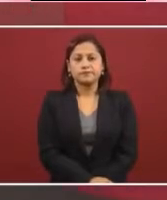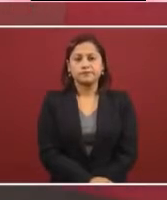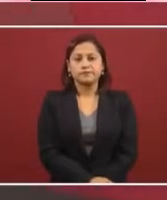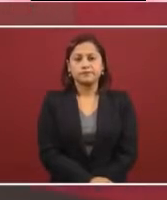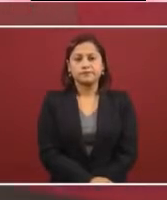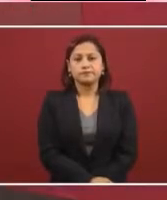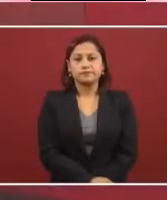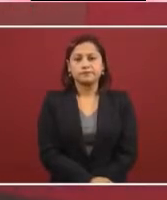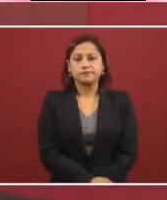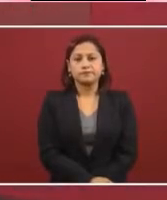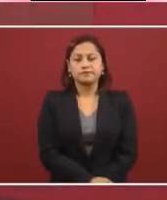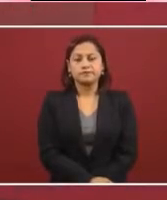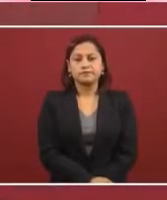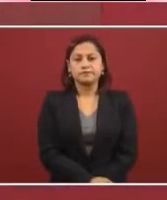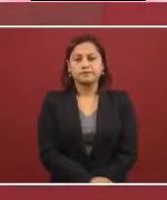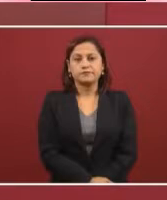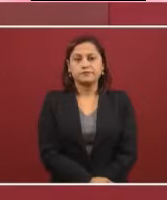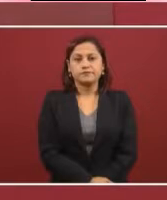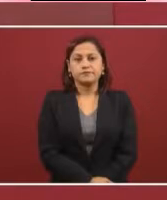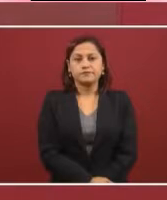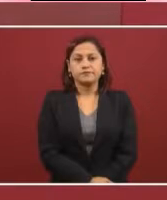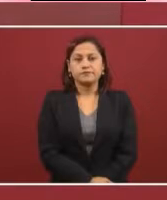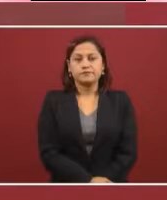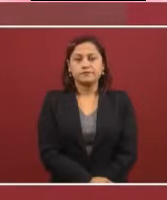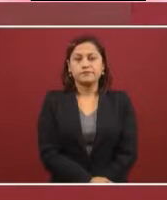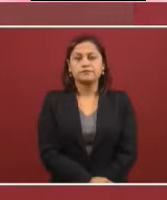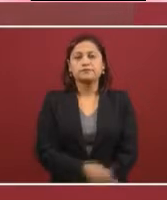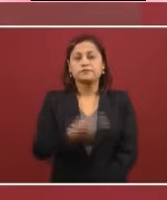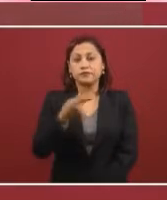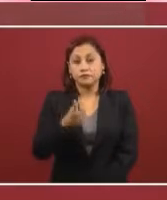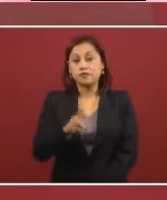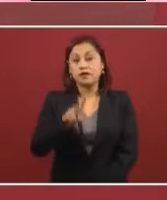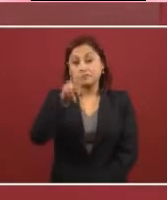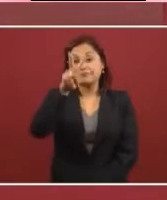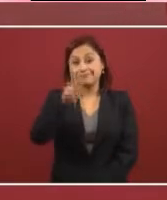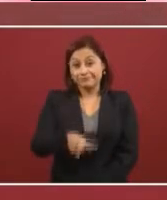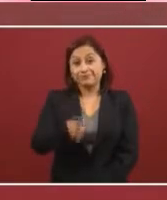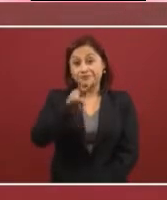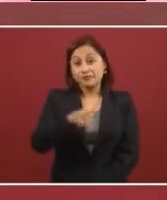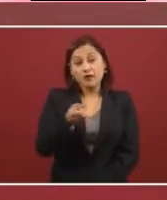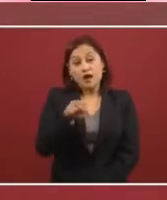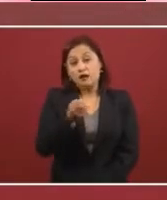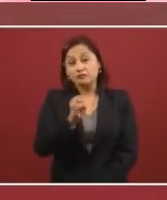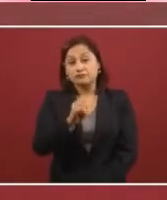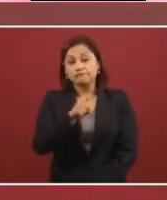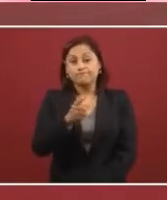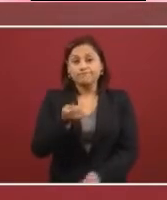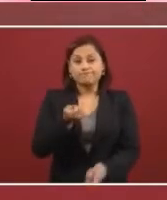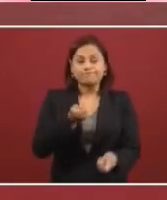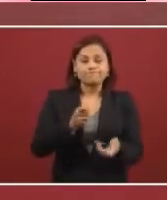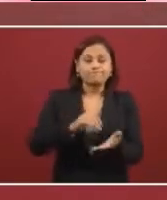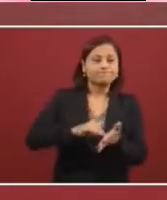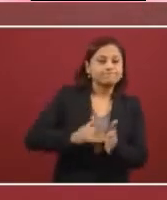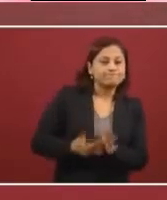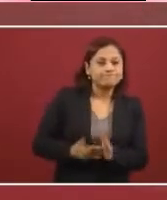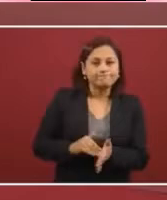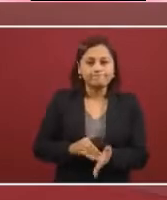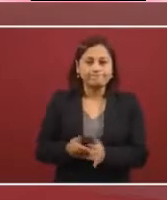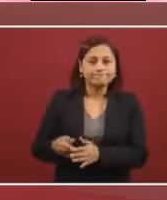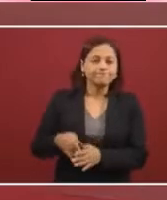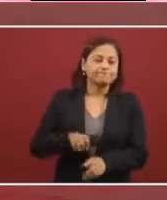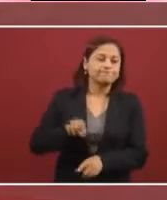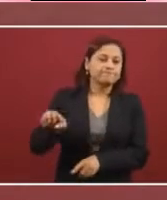existe there exists esa manipulación. That manipulation. No